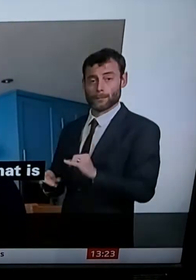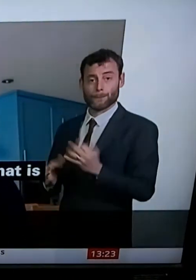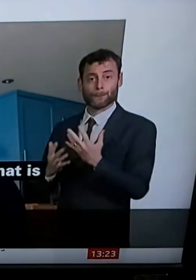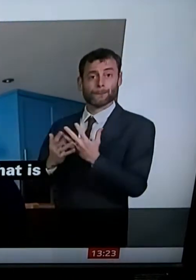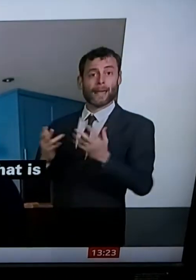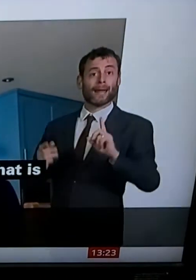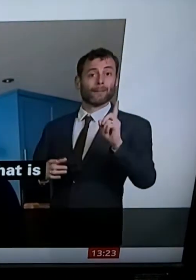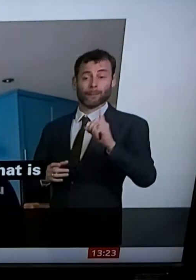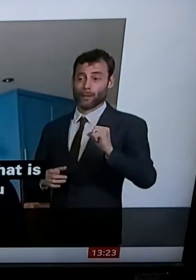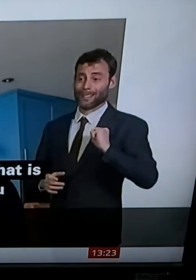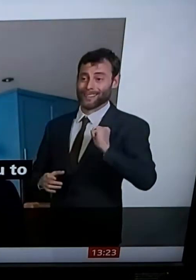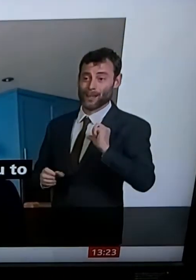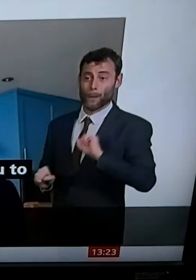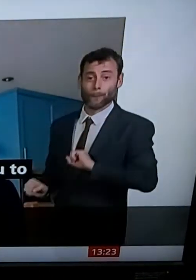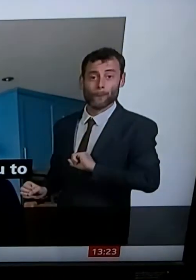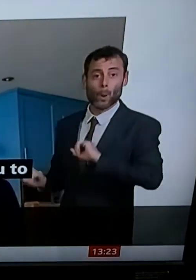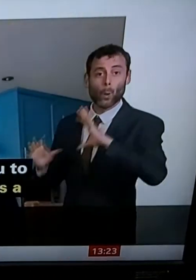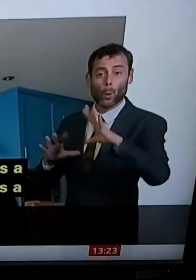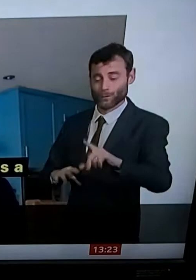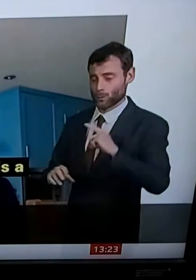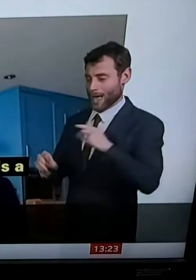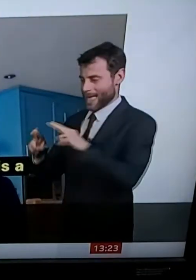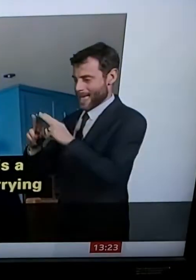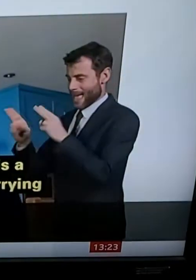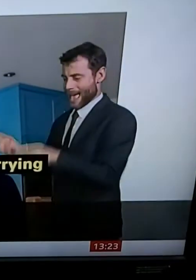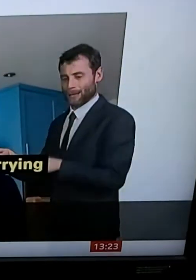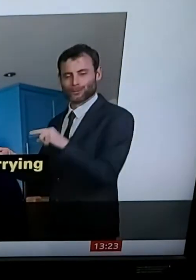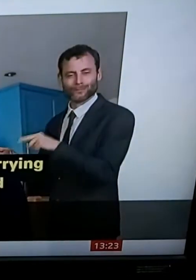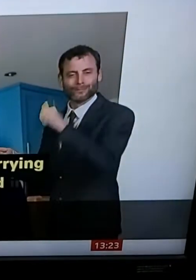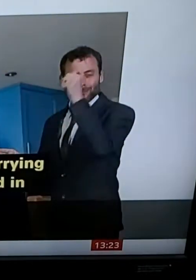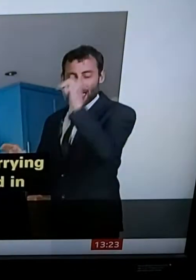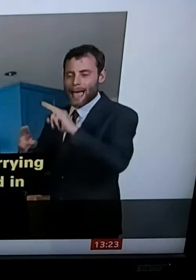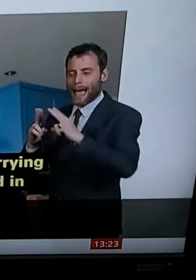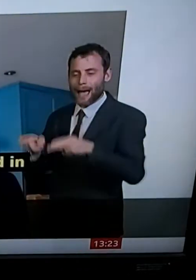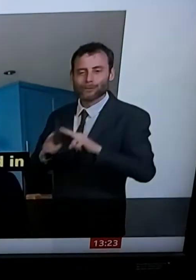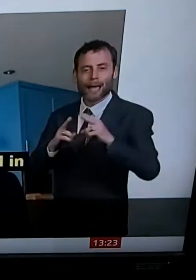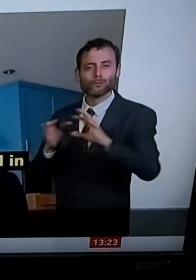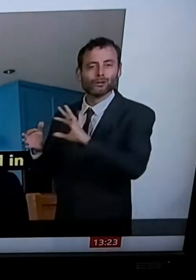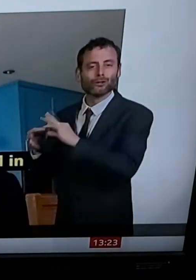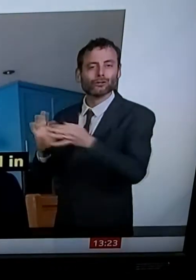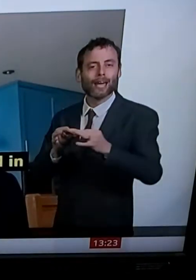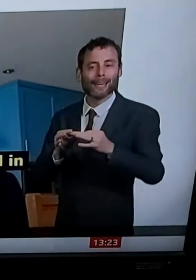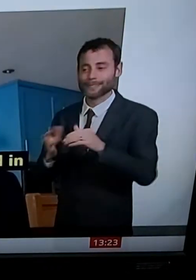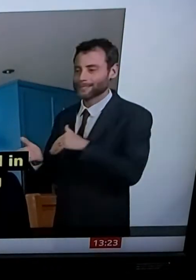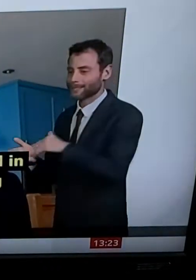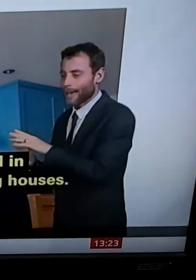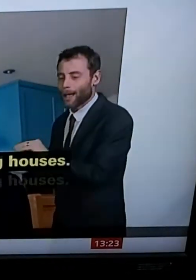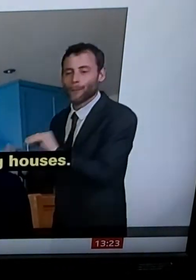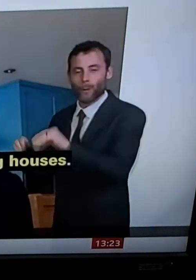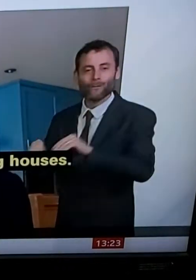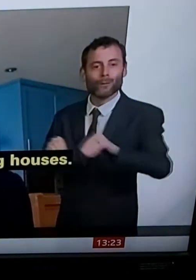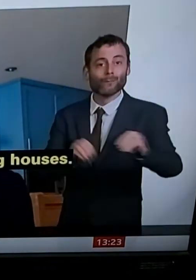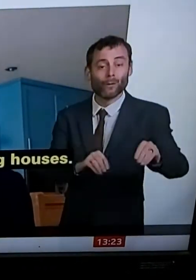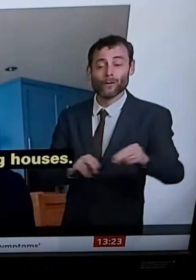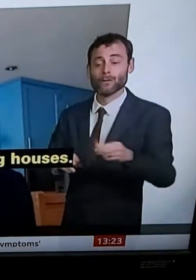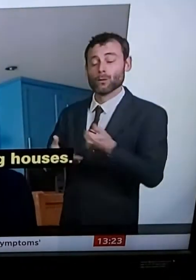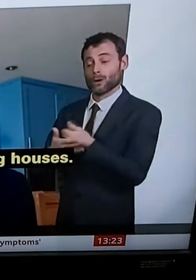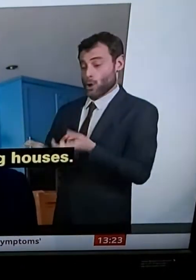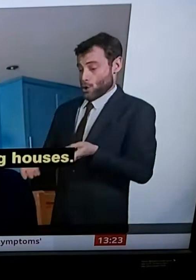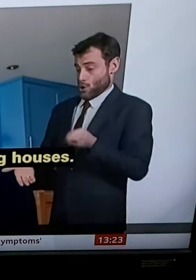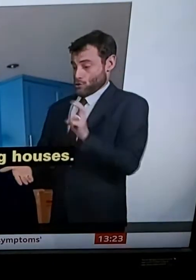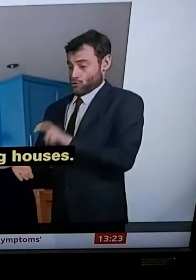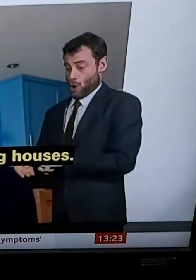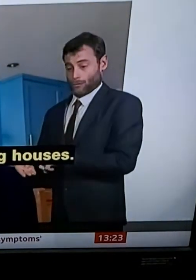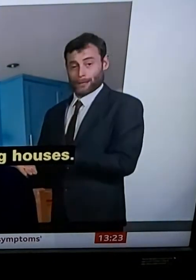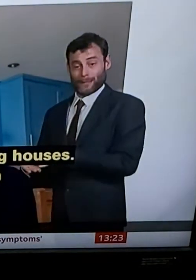are involved in chains of buying and selling houses. In normal times, if you sign and exchange contracts, you're